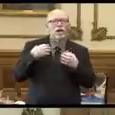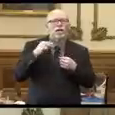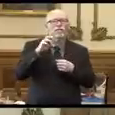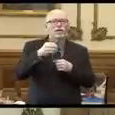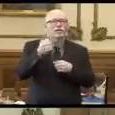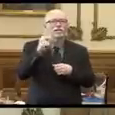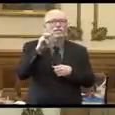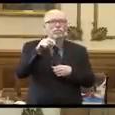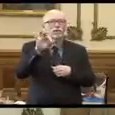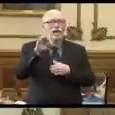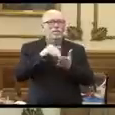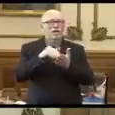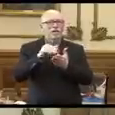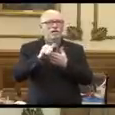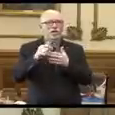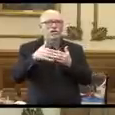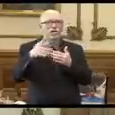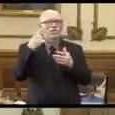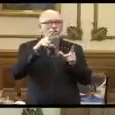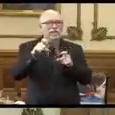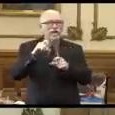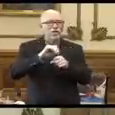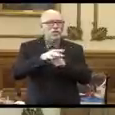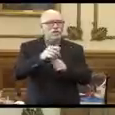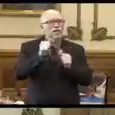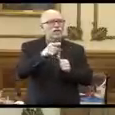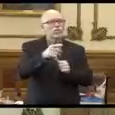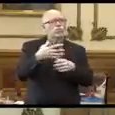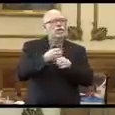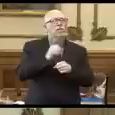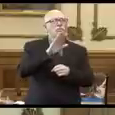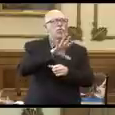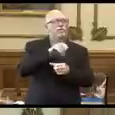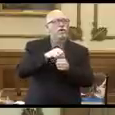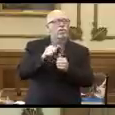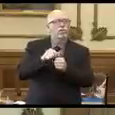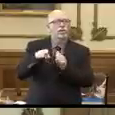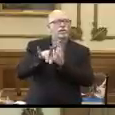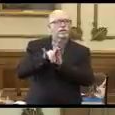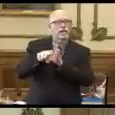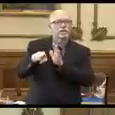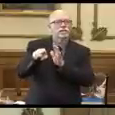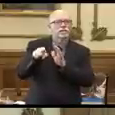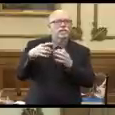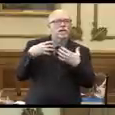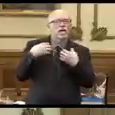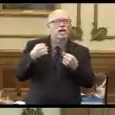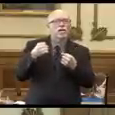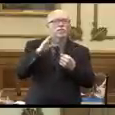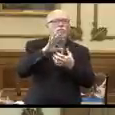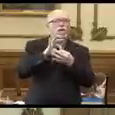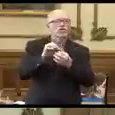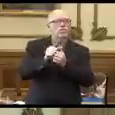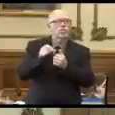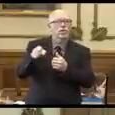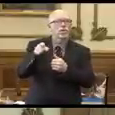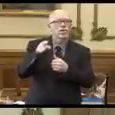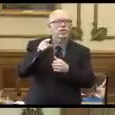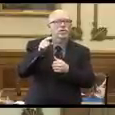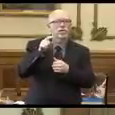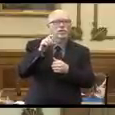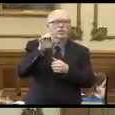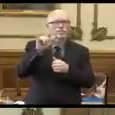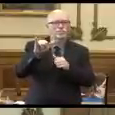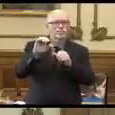$17.9 million fast-track deal to test for COVID-19. Could you recap your involvement in selecting Optum Health, your relationship with Grant Verstandig,